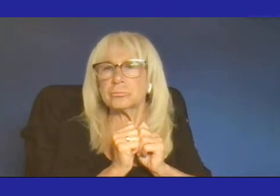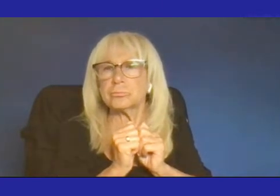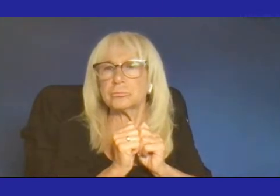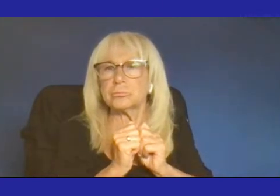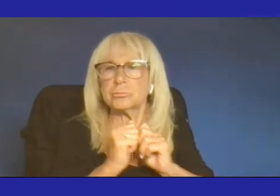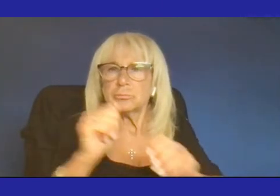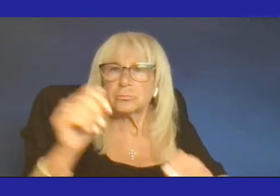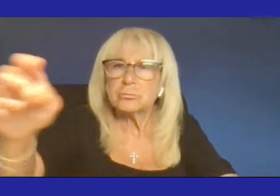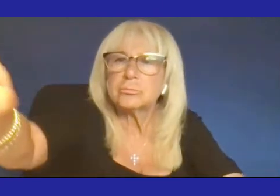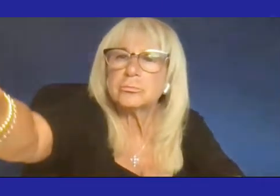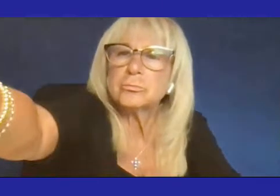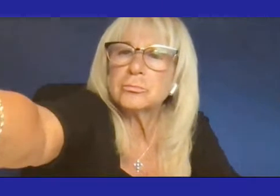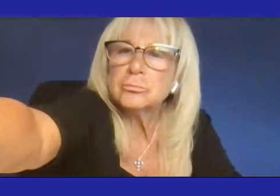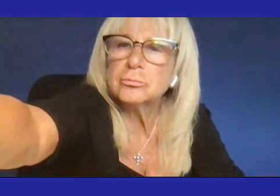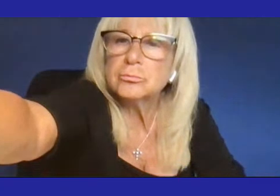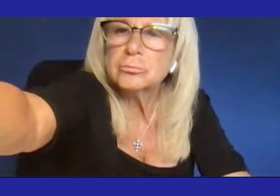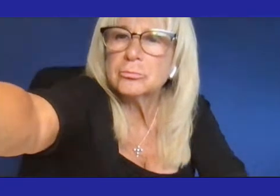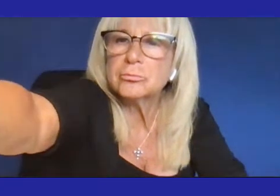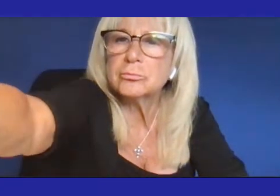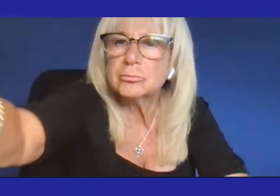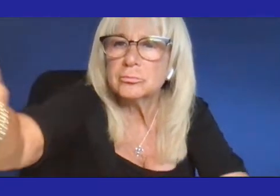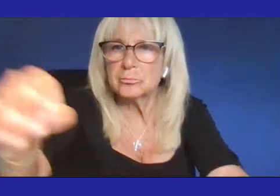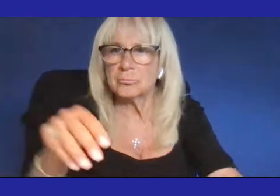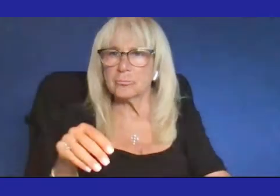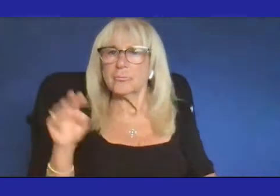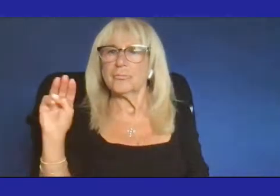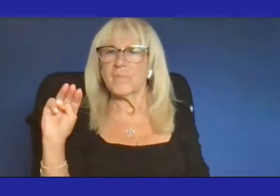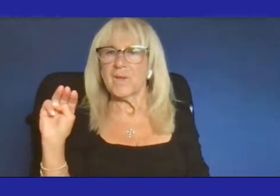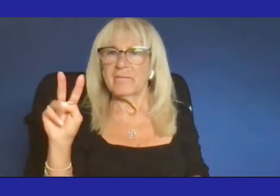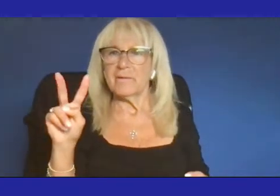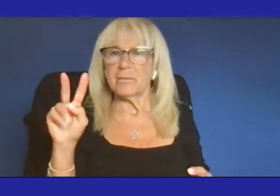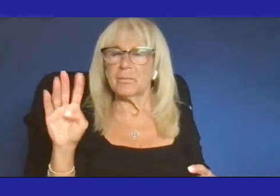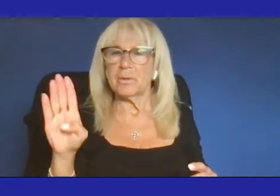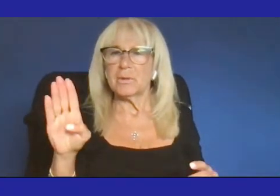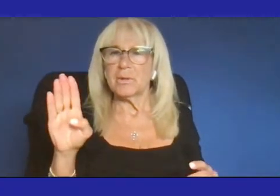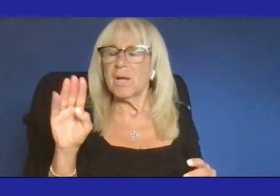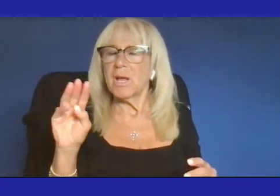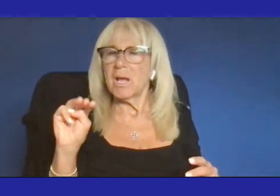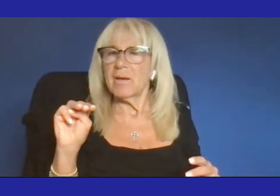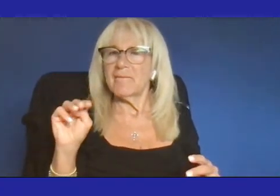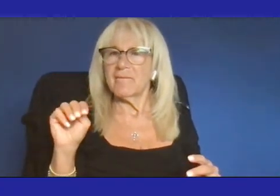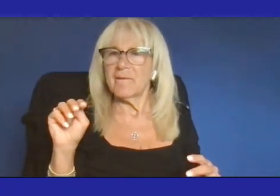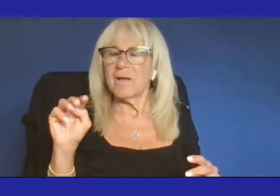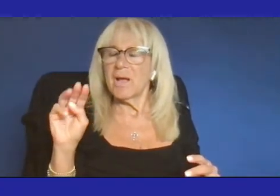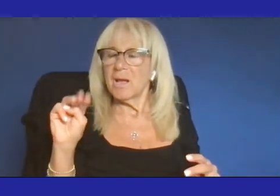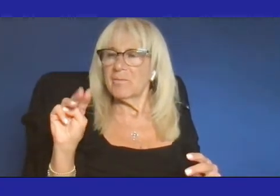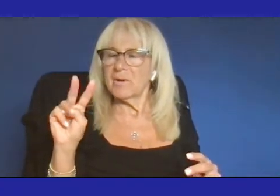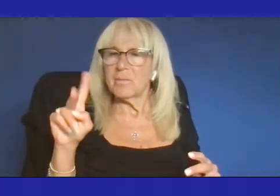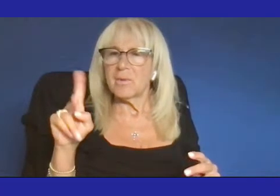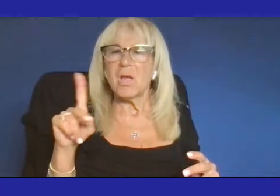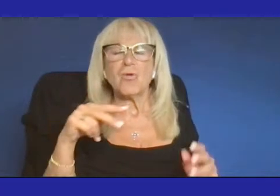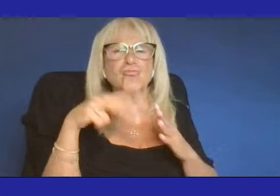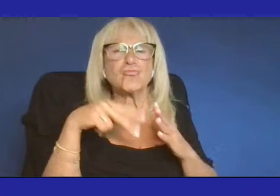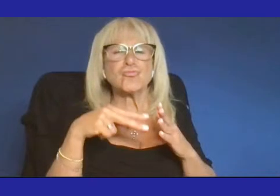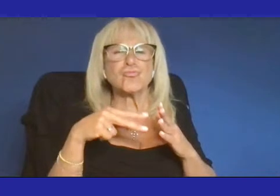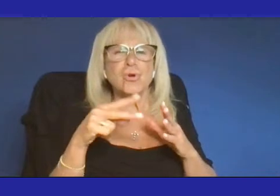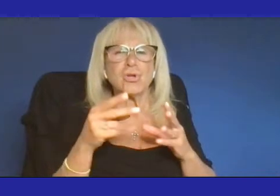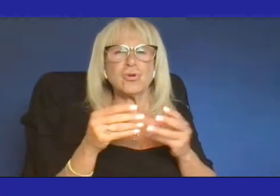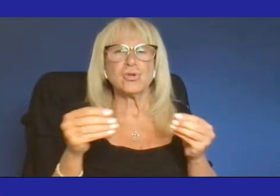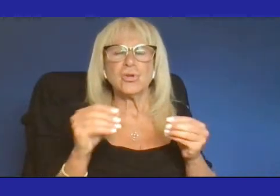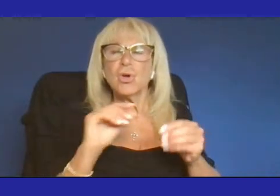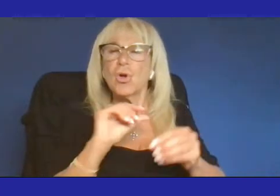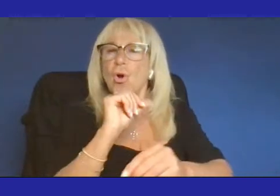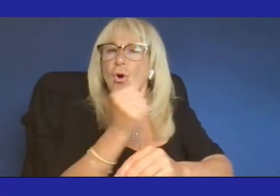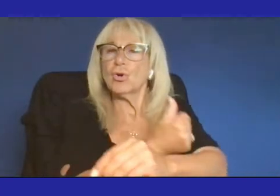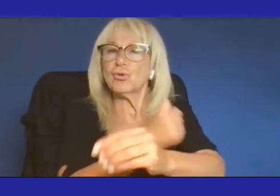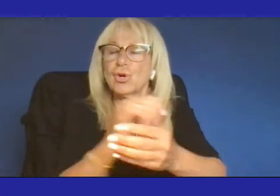Okay, MVP so, resolution. MVP, yeah. yes, so I'll read the proposed resolution. It is authorizing New York